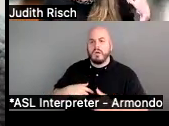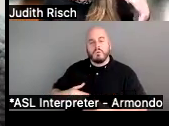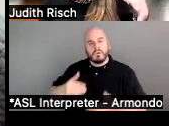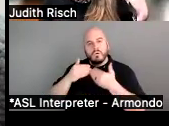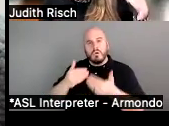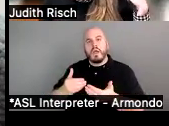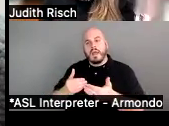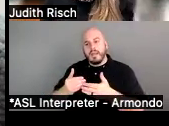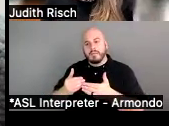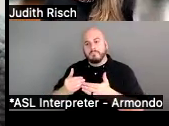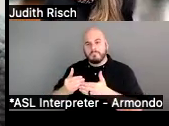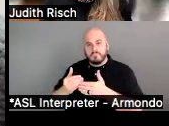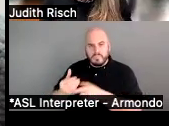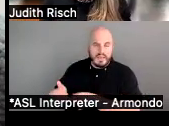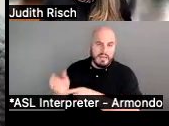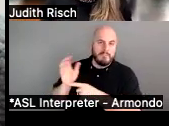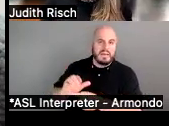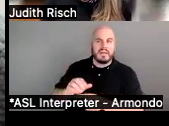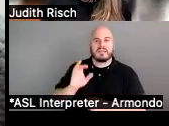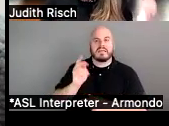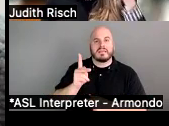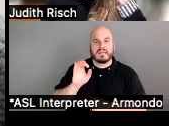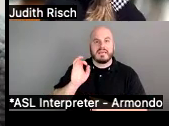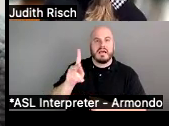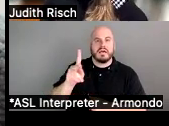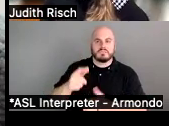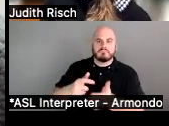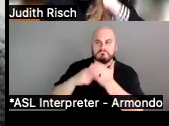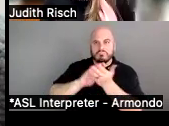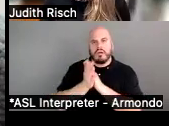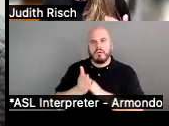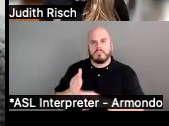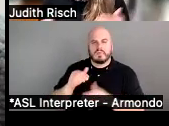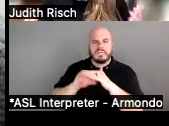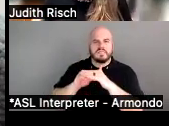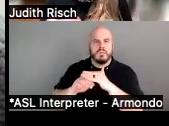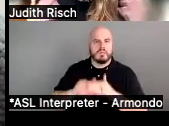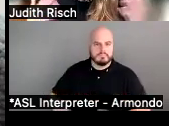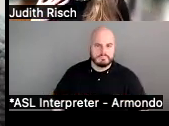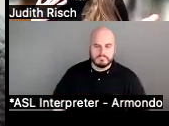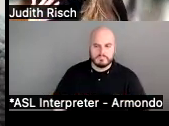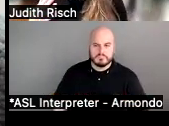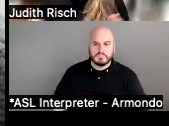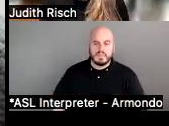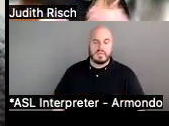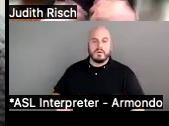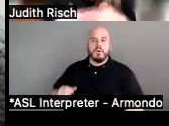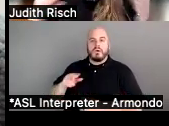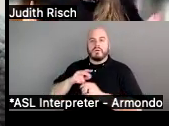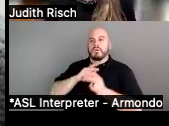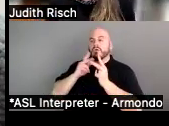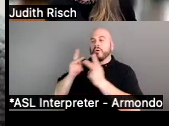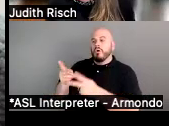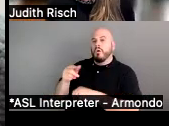make the kiosks are required to be accessible. In the very few times I've even been to hospitals just to visit someone recently, you're using